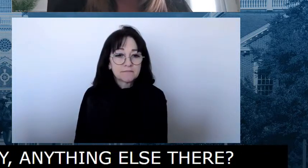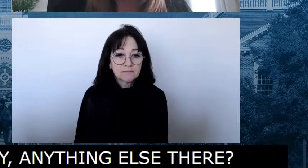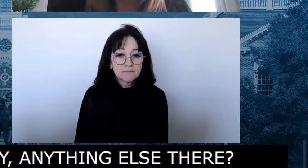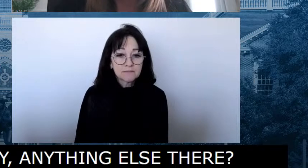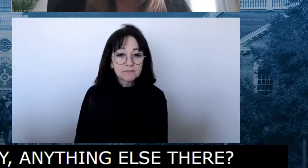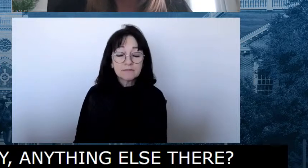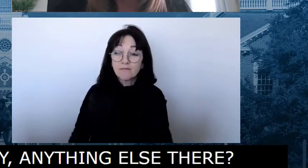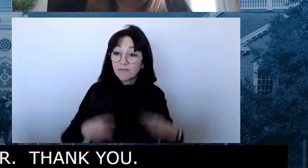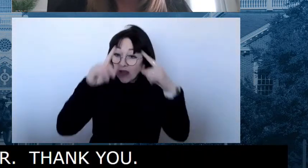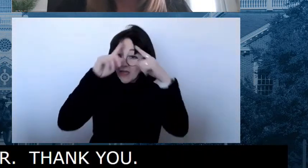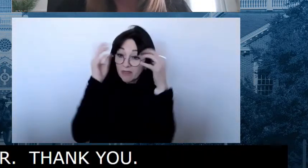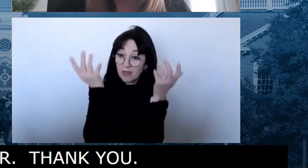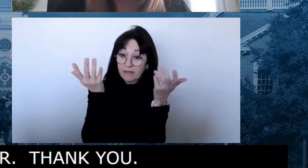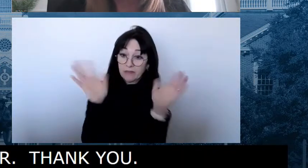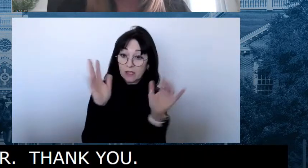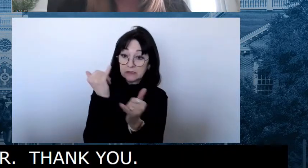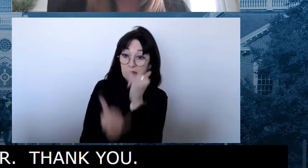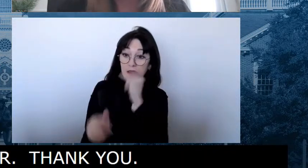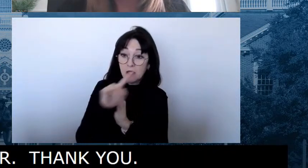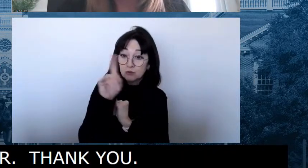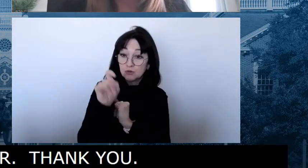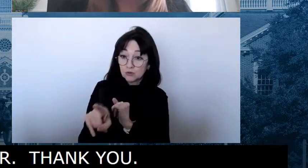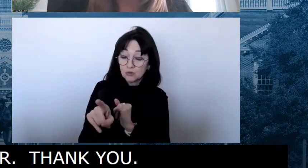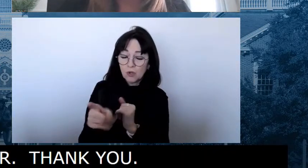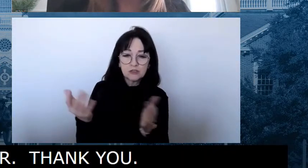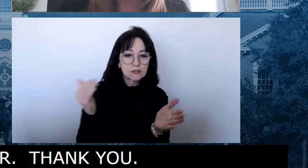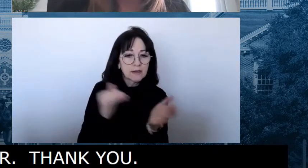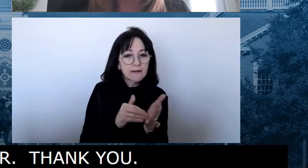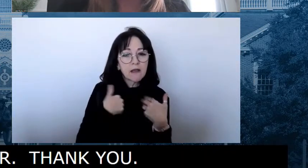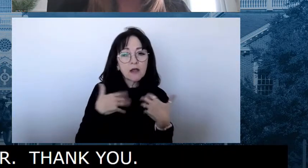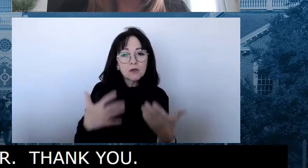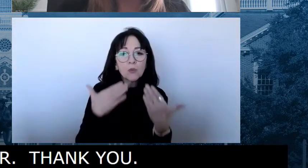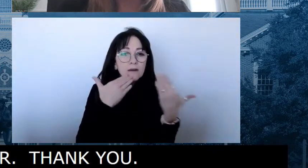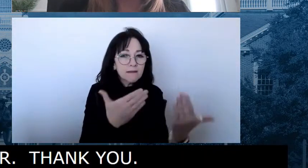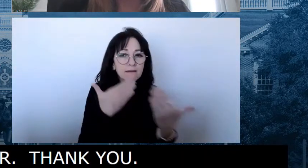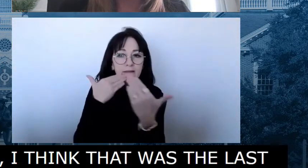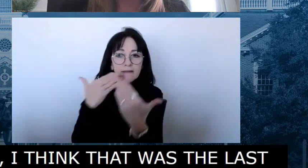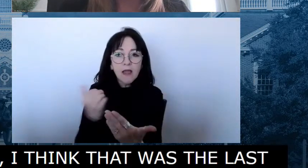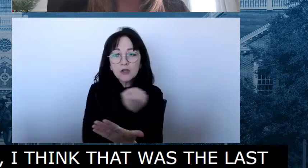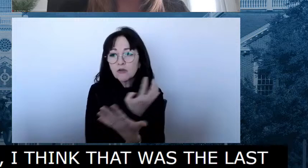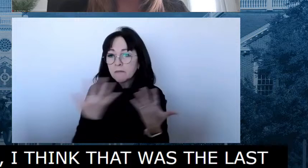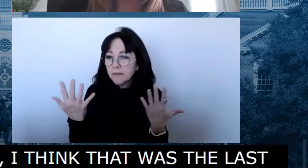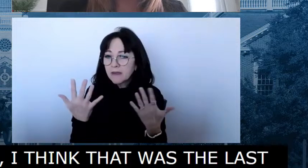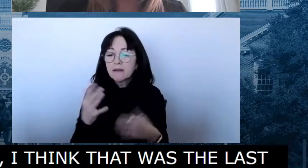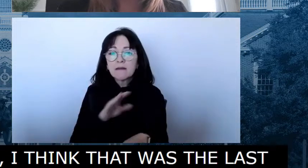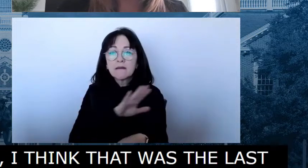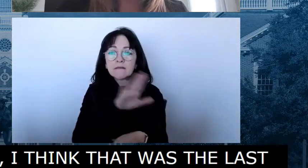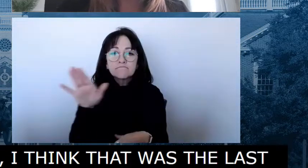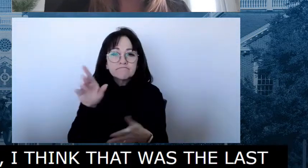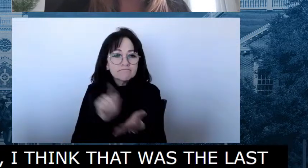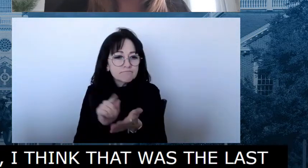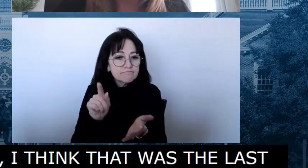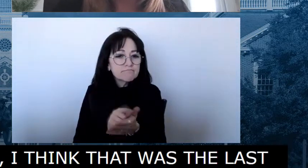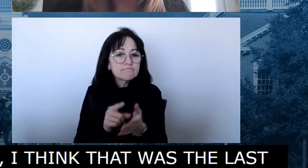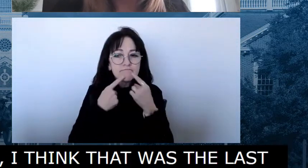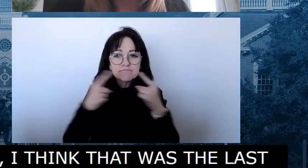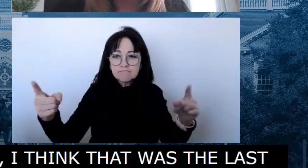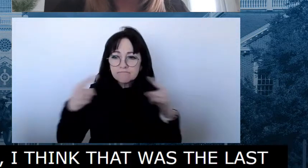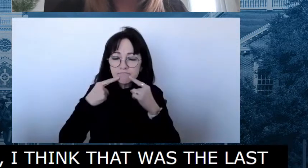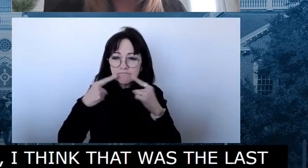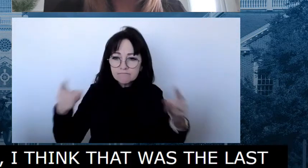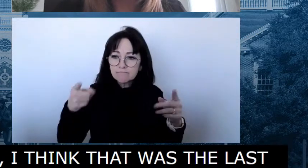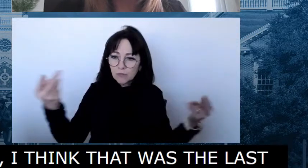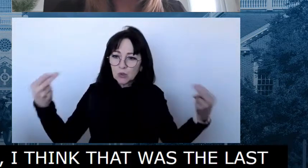And so I think that was the last question. Again, thanks for members of the media and press for joining us again